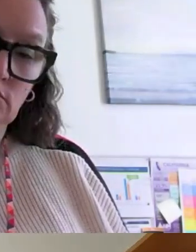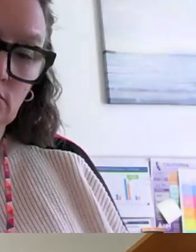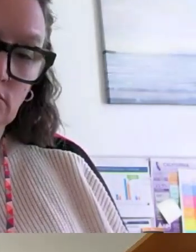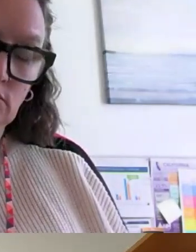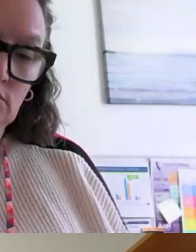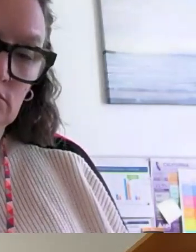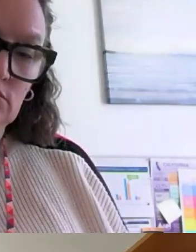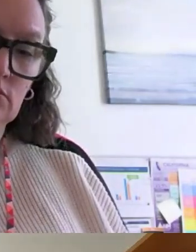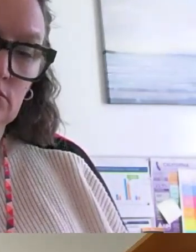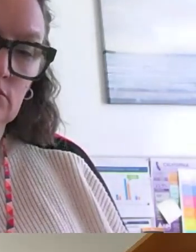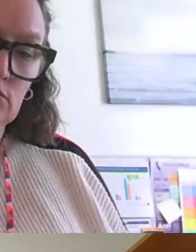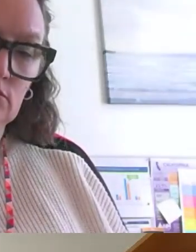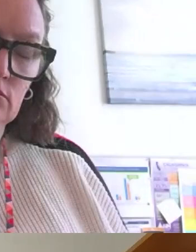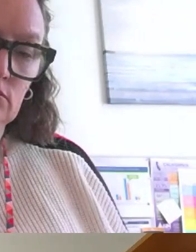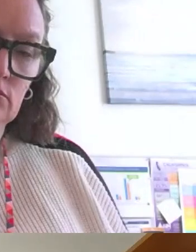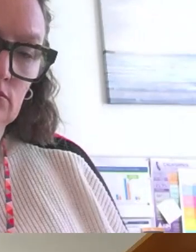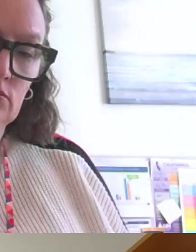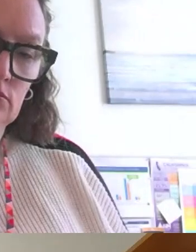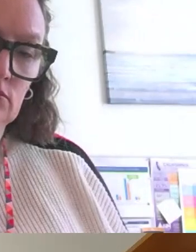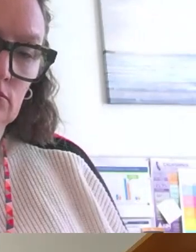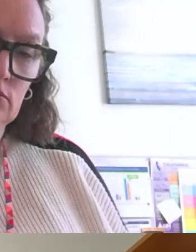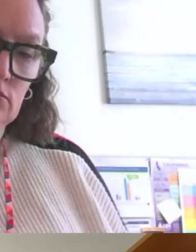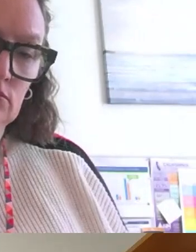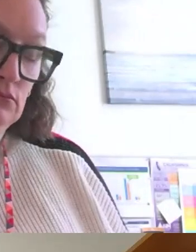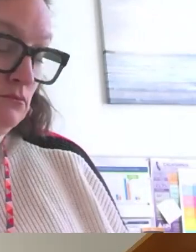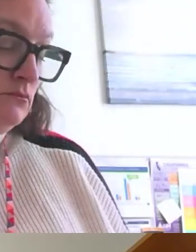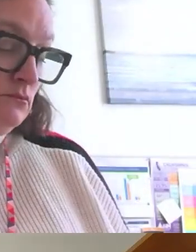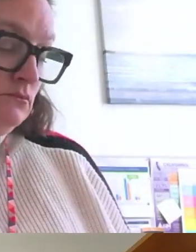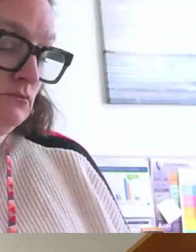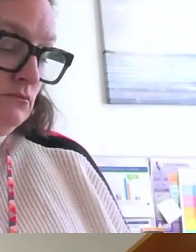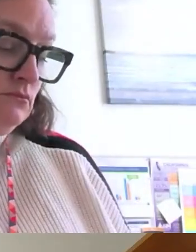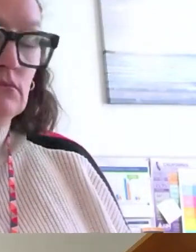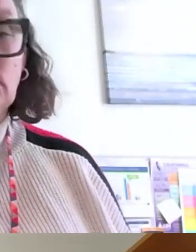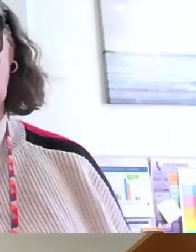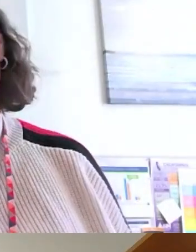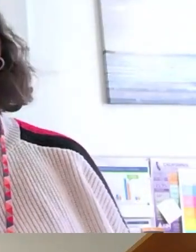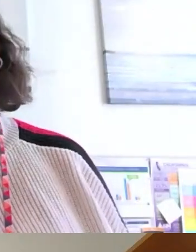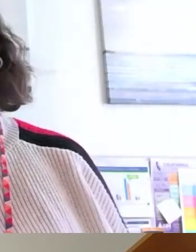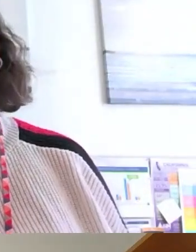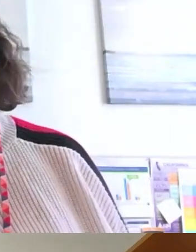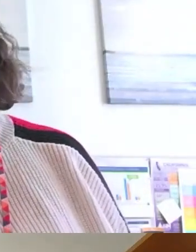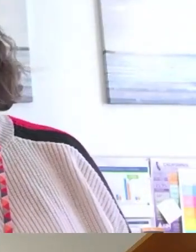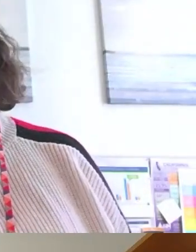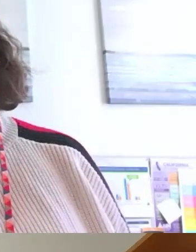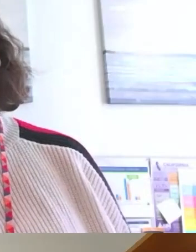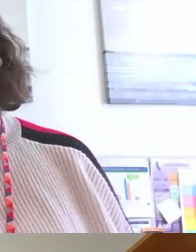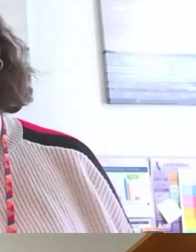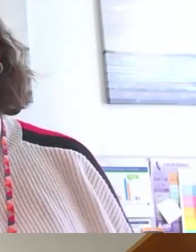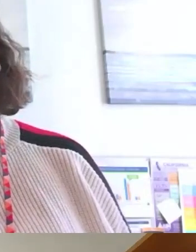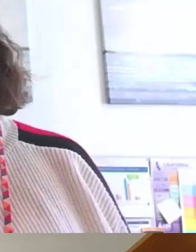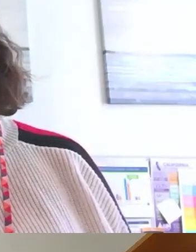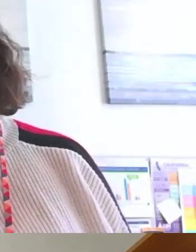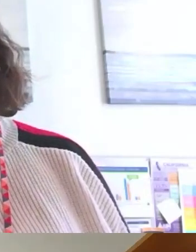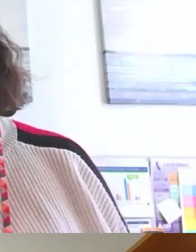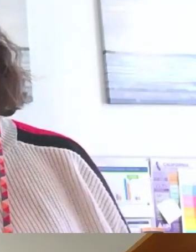in California, what are the gaps that we have? Not just in kind of the surface level, we